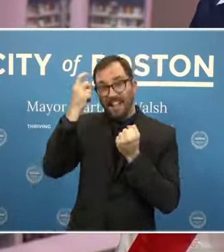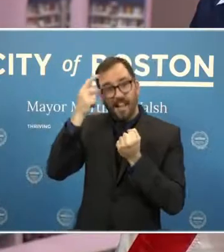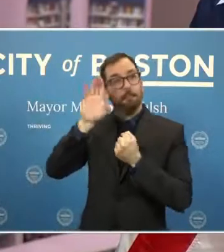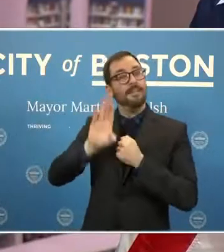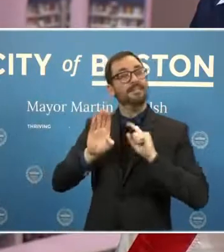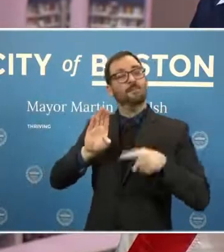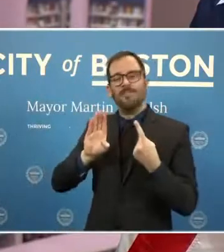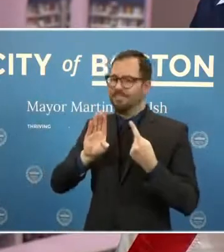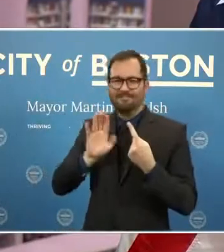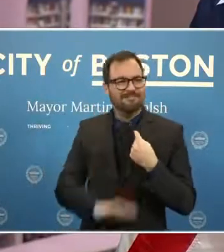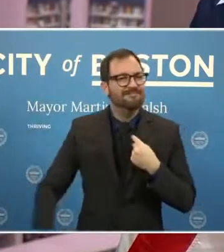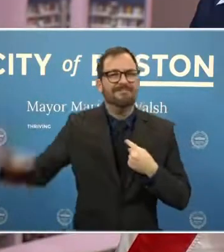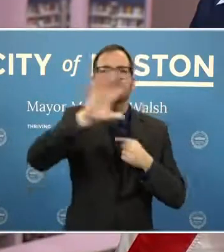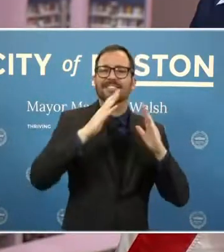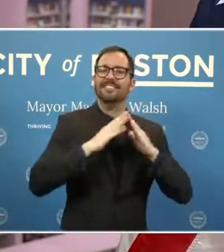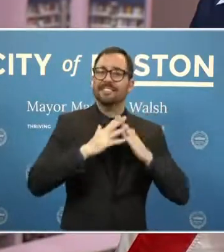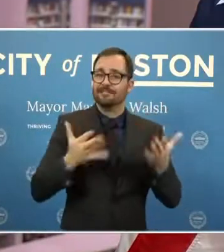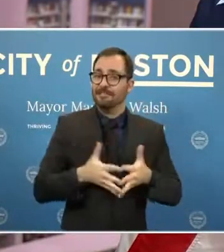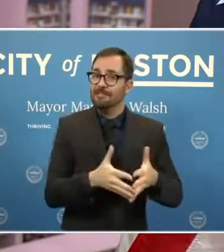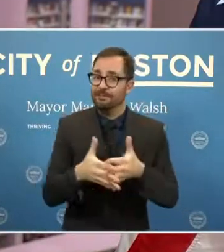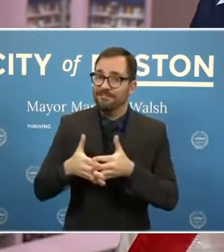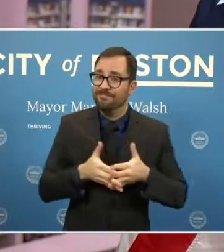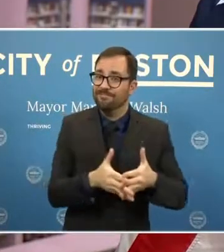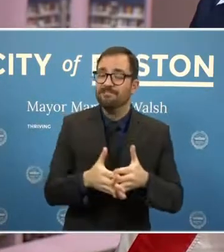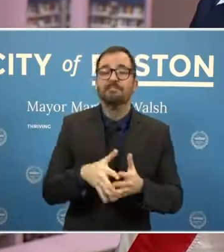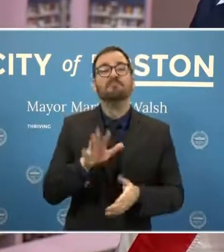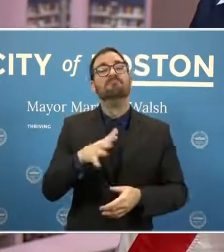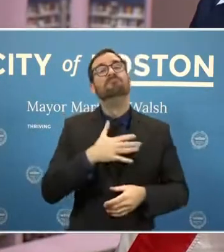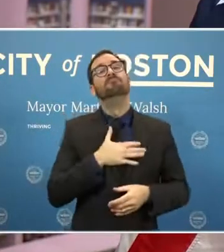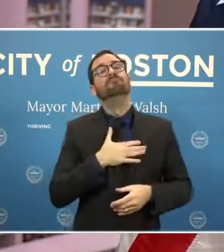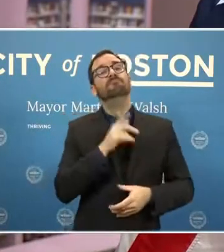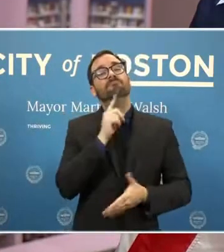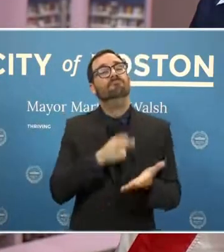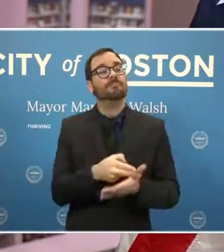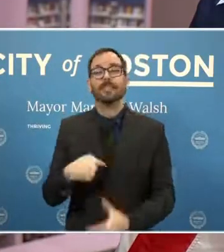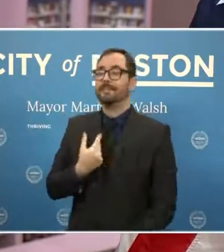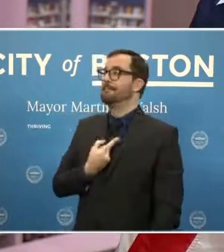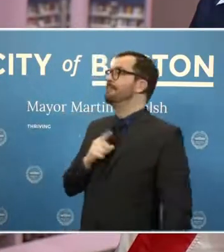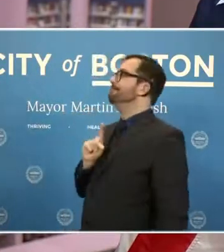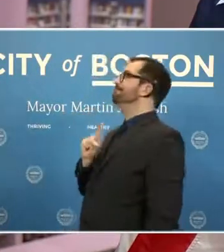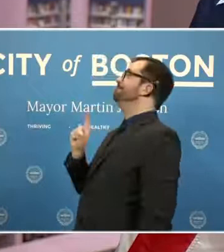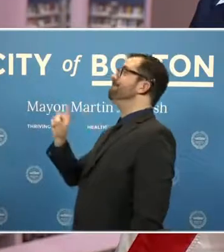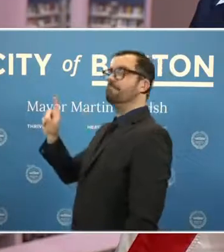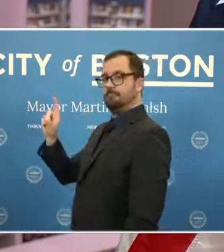The truth is, I'm not going to Washington alone. I'm bringing Boston with